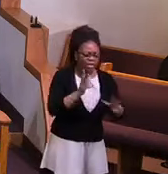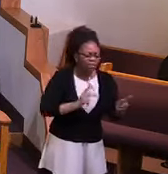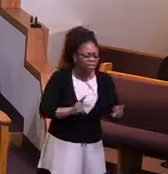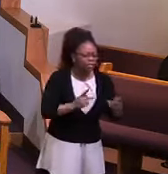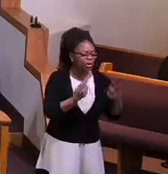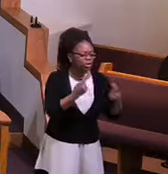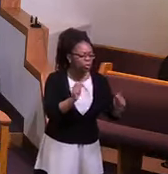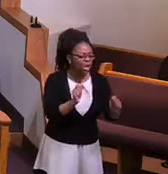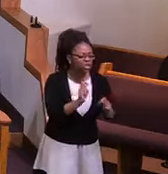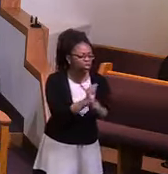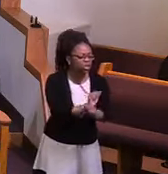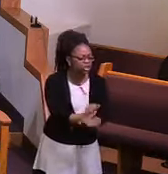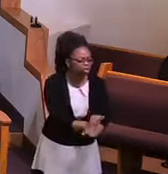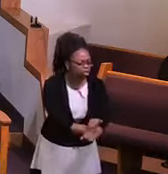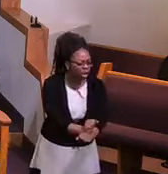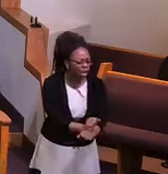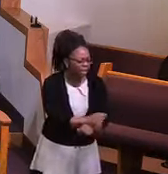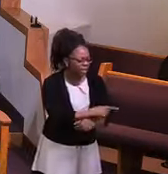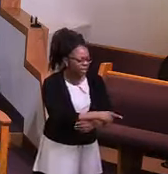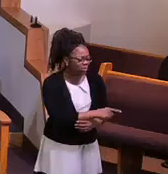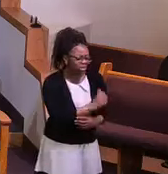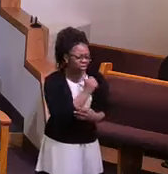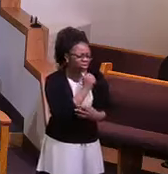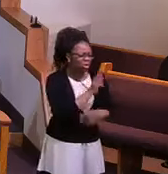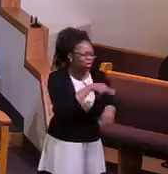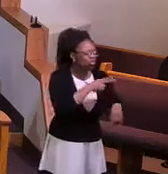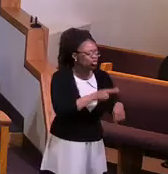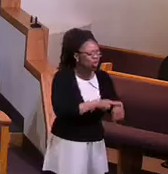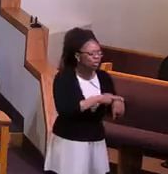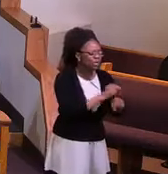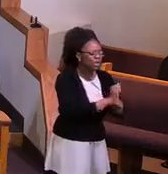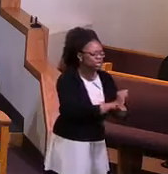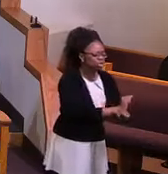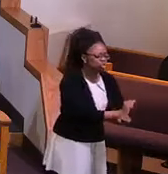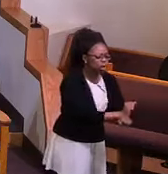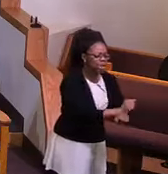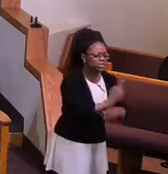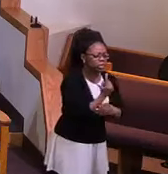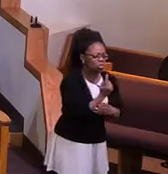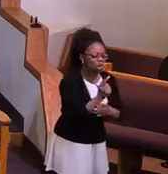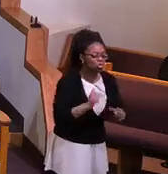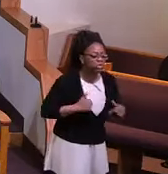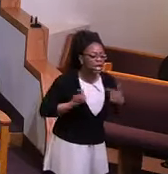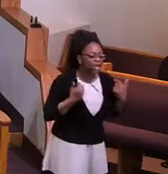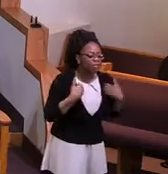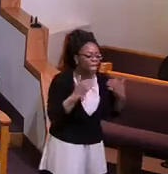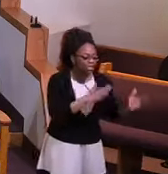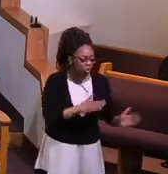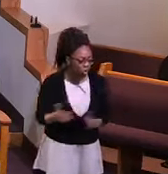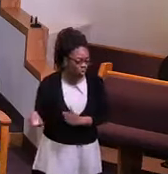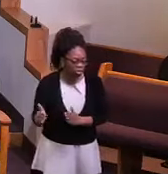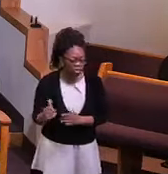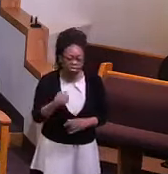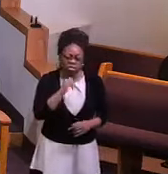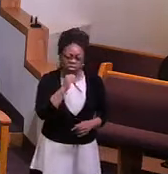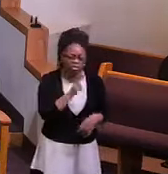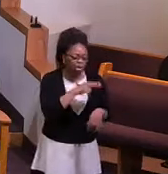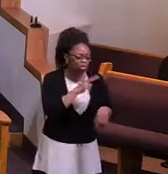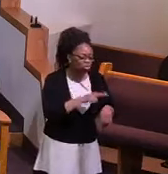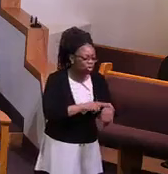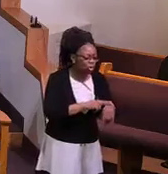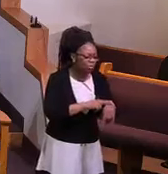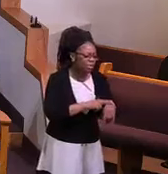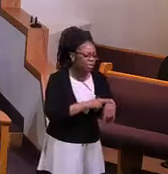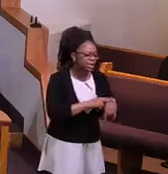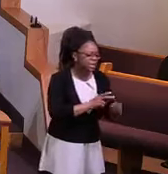him. You don't really normally constrain someone whose life has you don't usually restrain someone whose